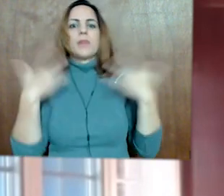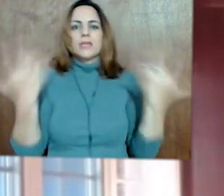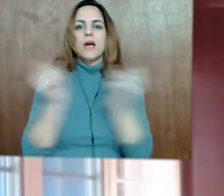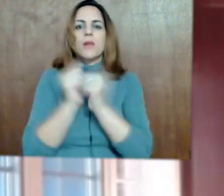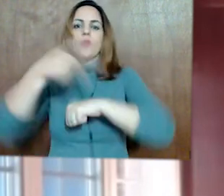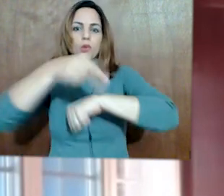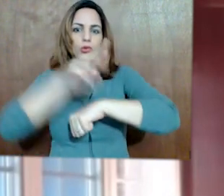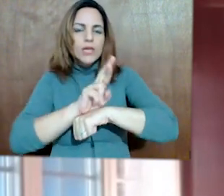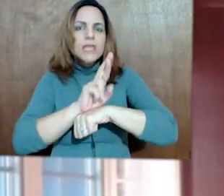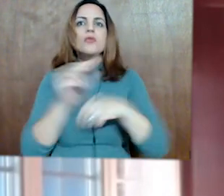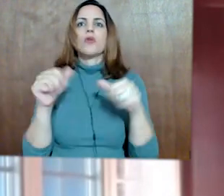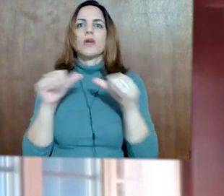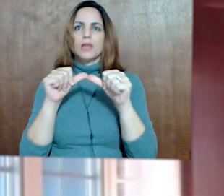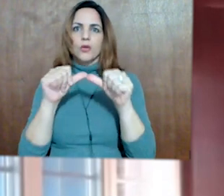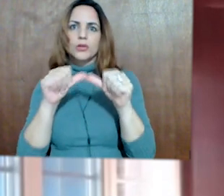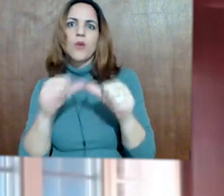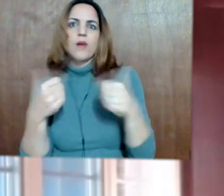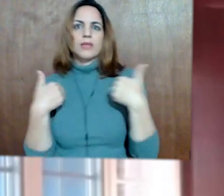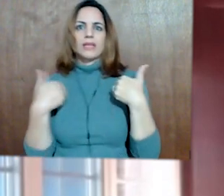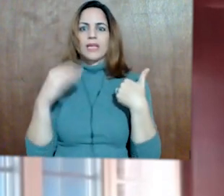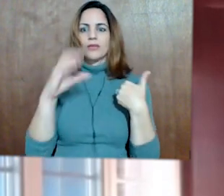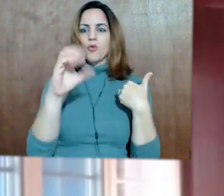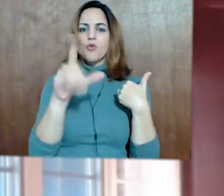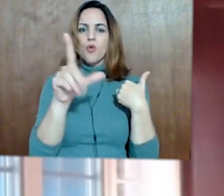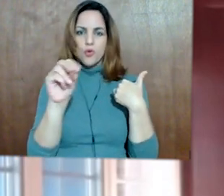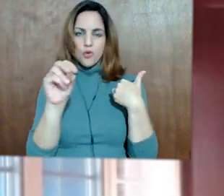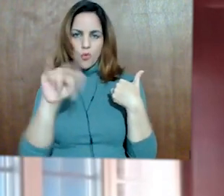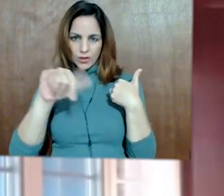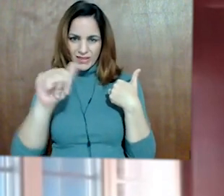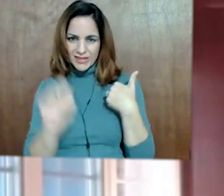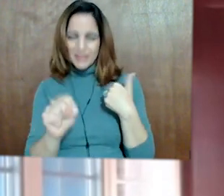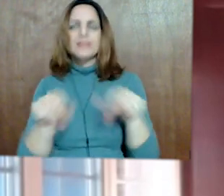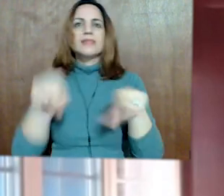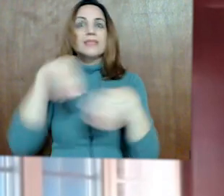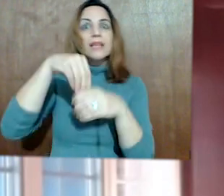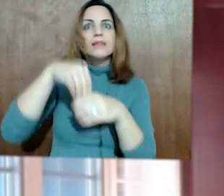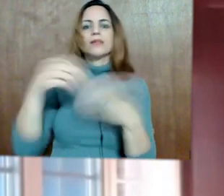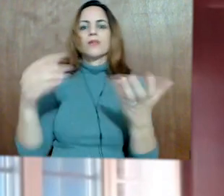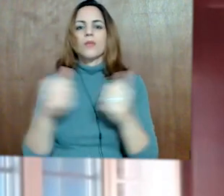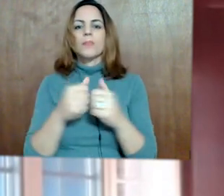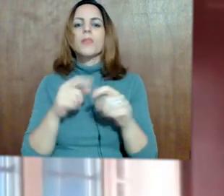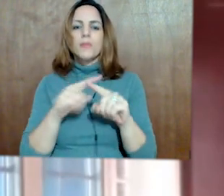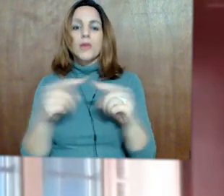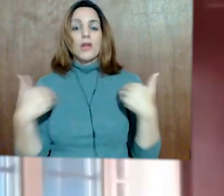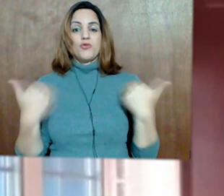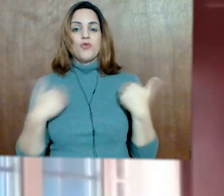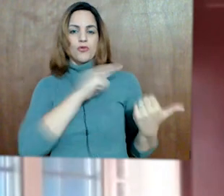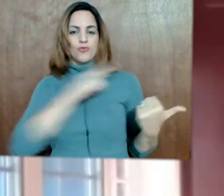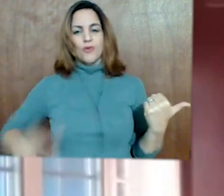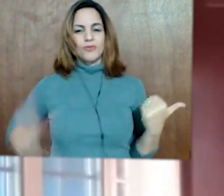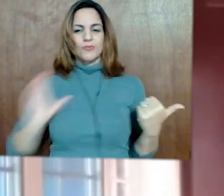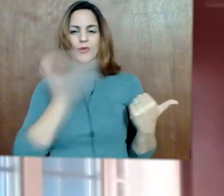of the PSP, like the members of the Young Lords and El Comité MEMP, were deeply influenced by